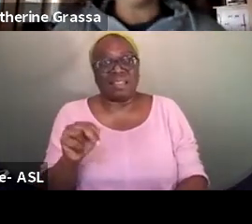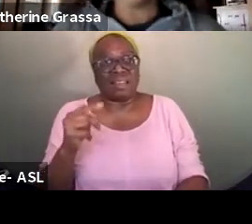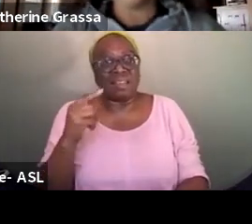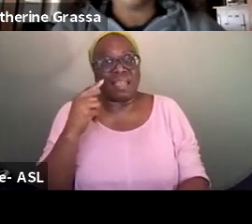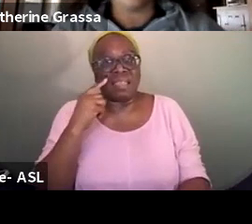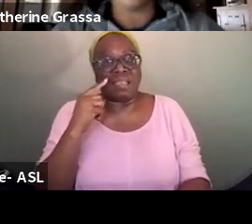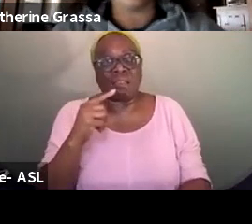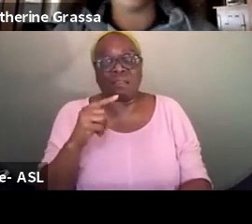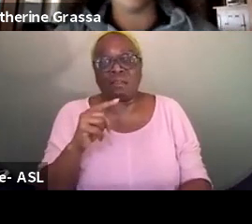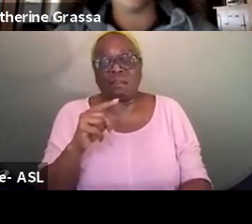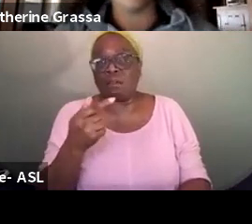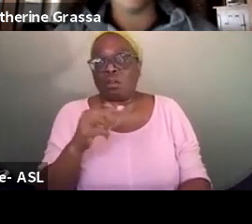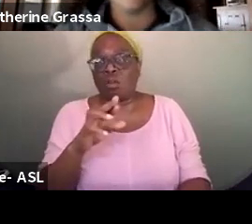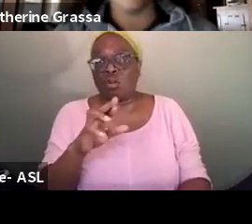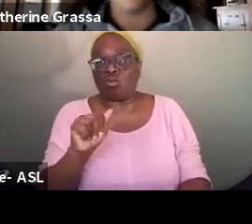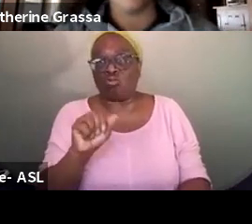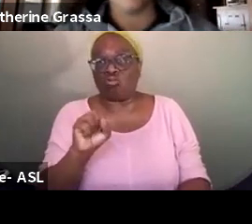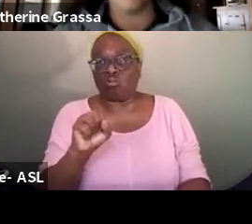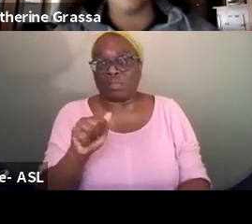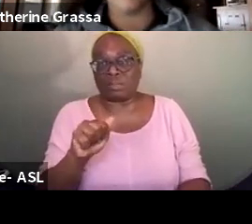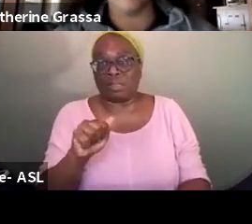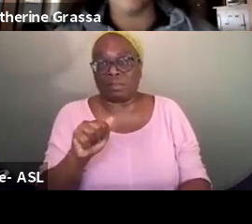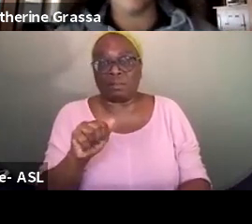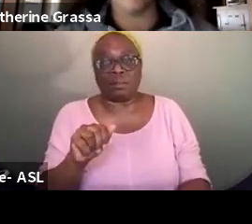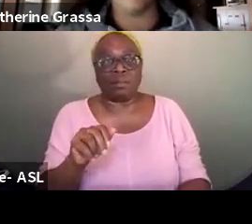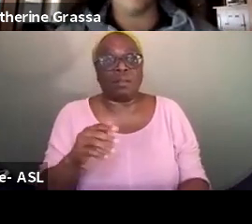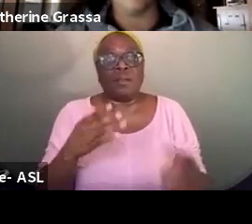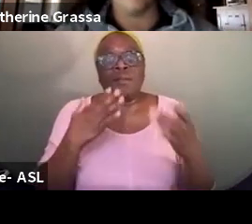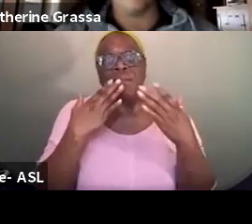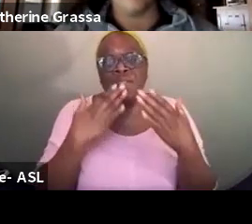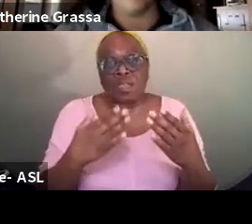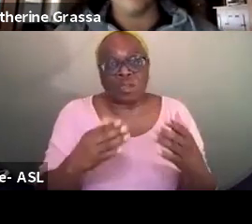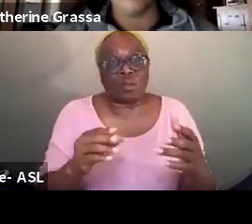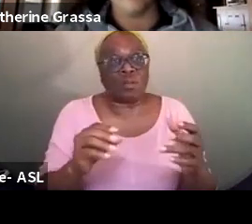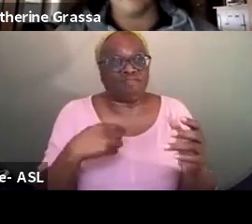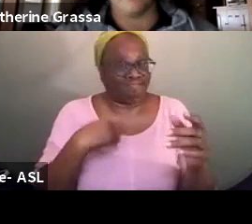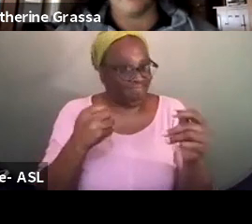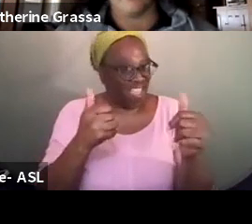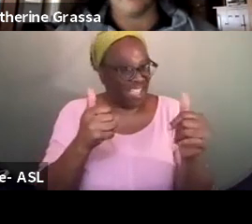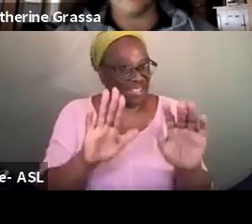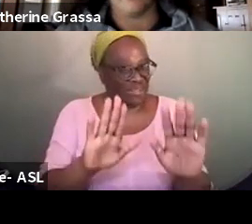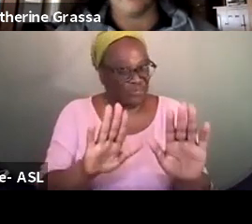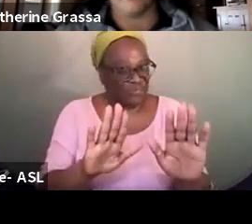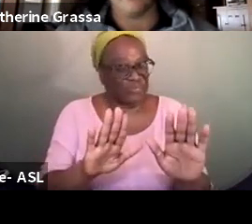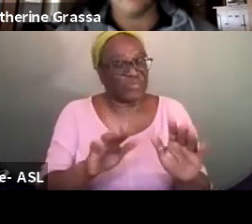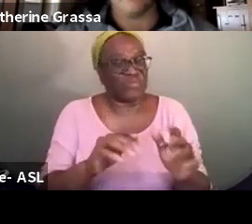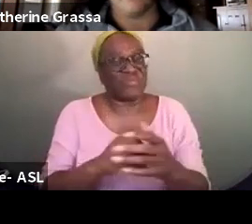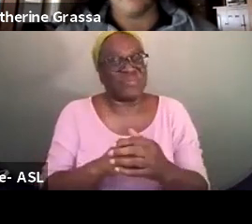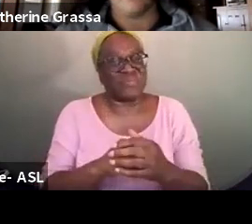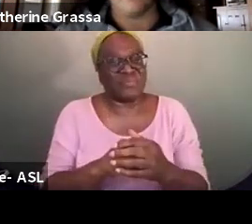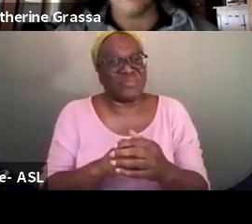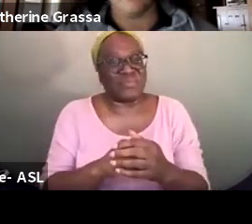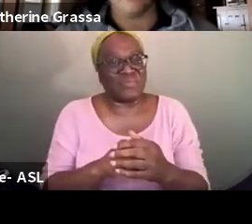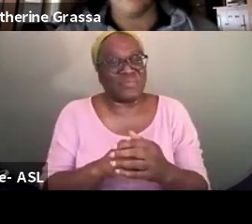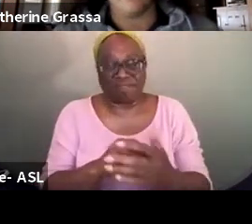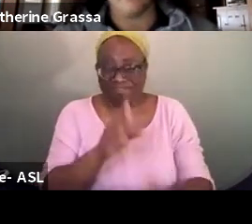that. Tanya, you're up. All right, thank you. Really quick. I try to be always try to be straight